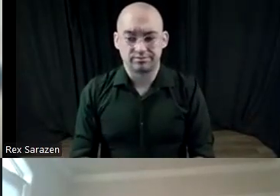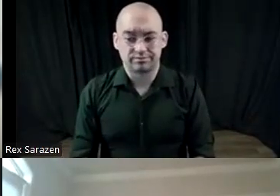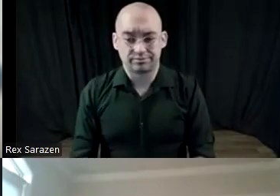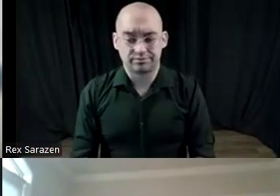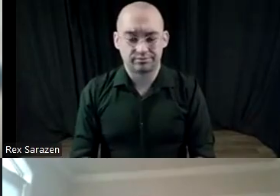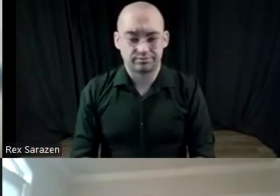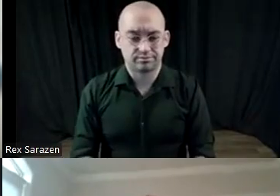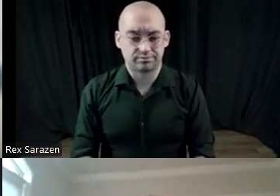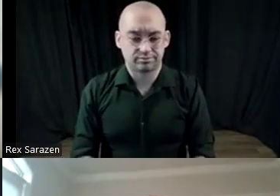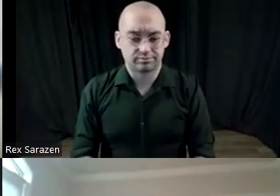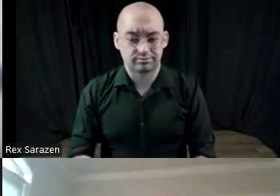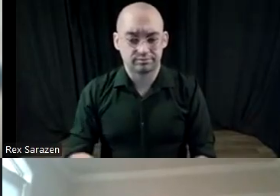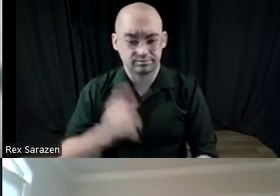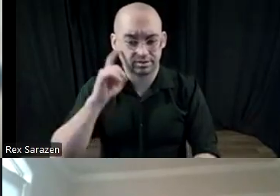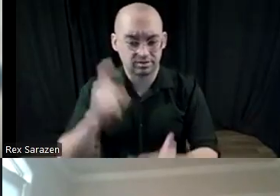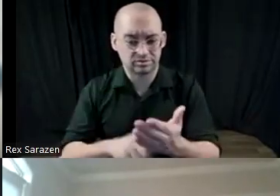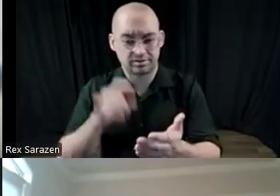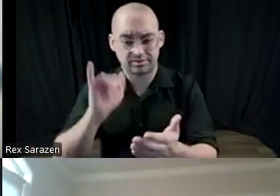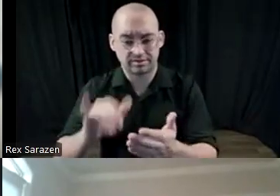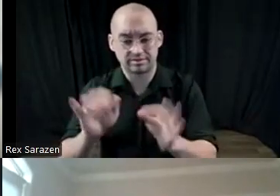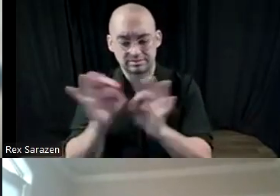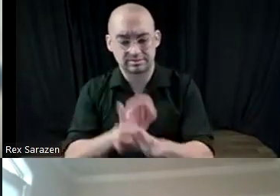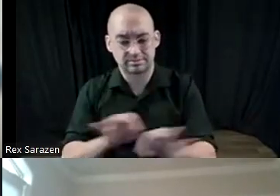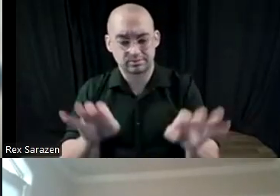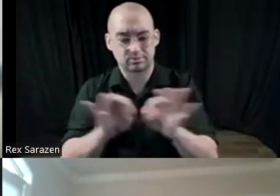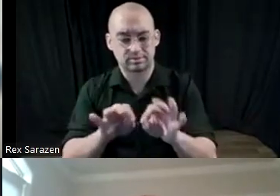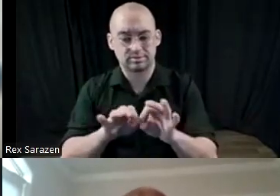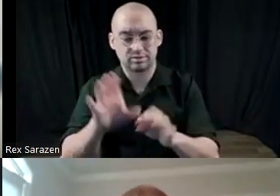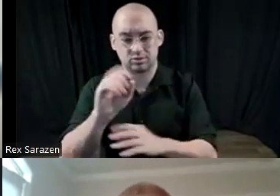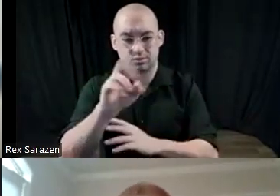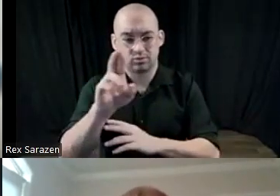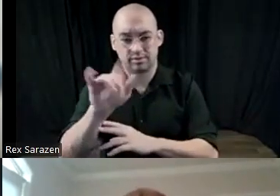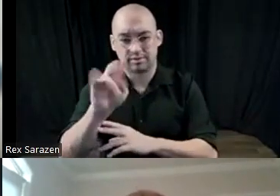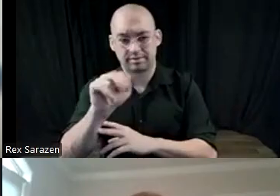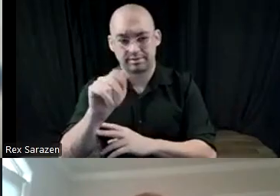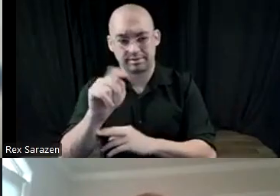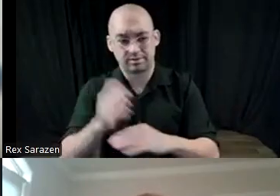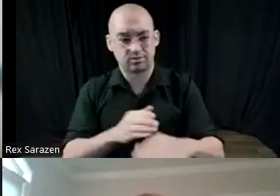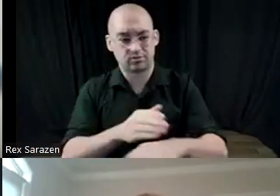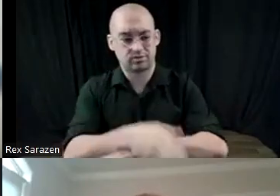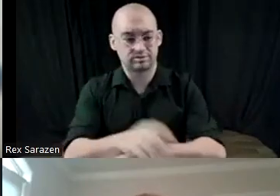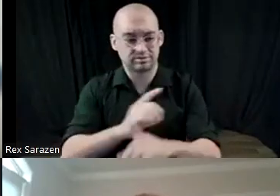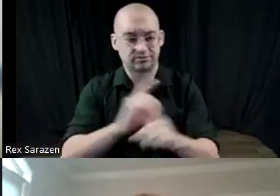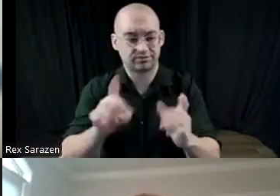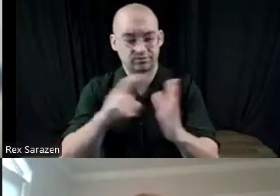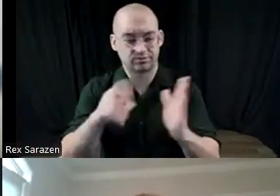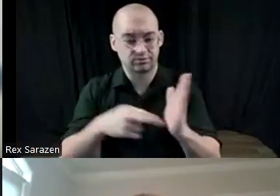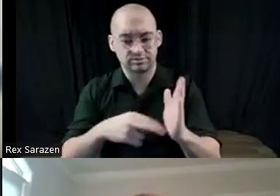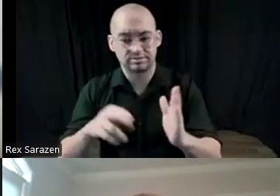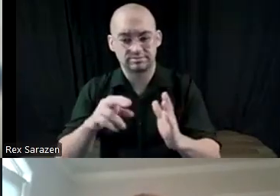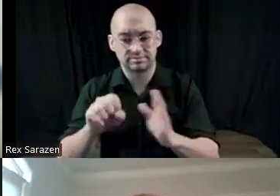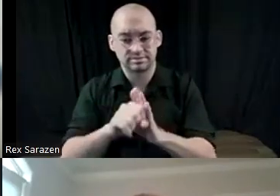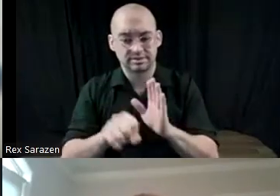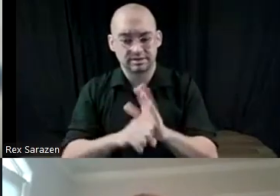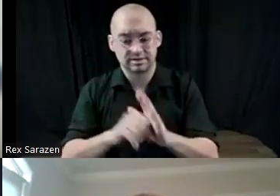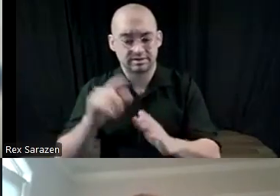Fully acknowledge that. And I think it's going to be so important to coordinate across our different roles in state government so that the delivery